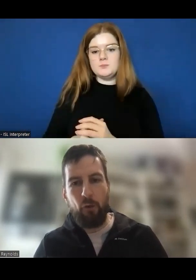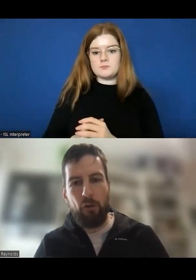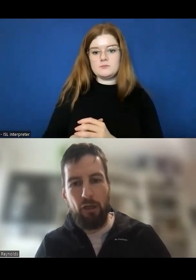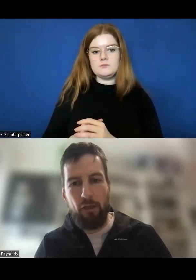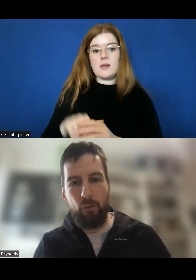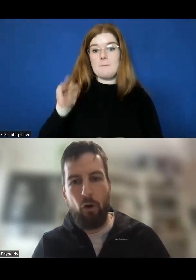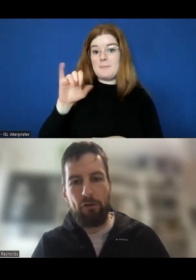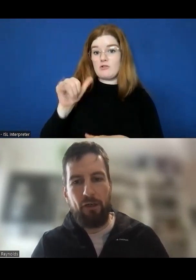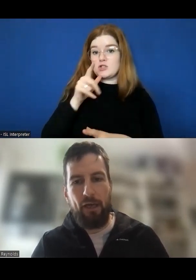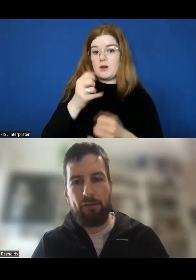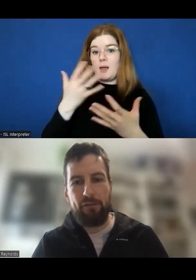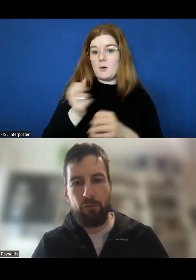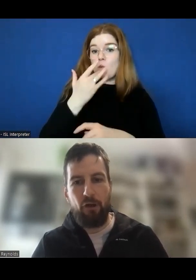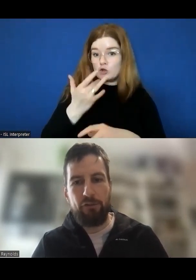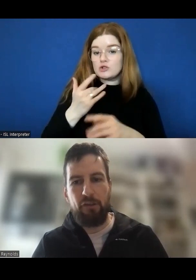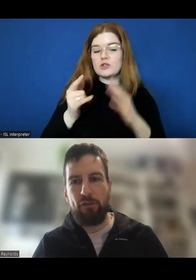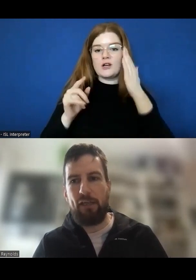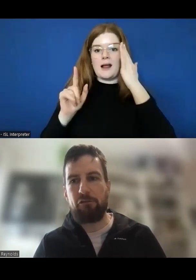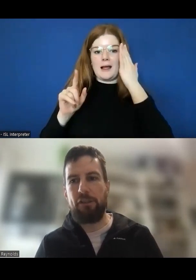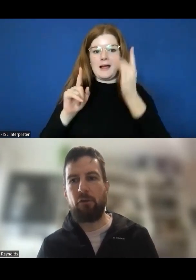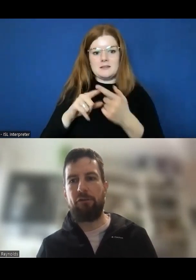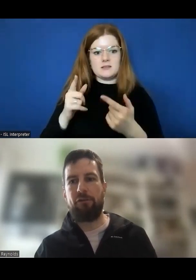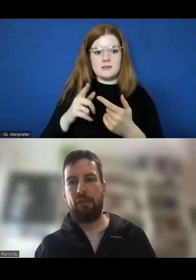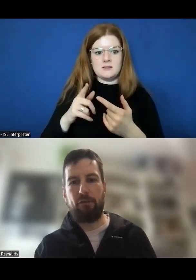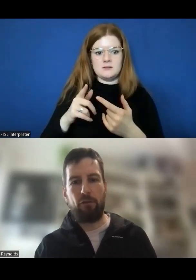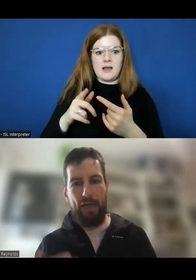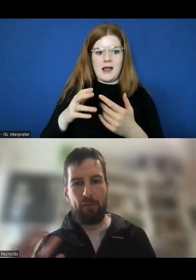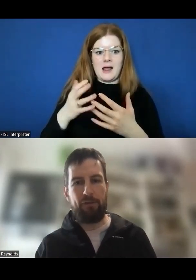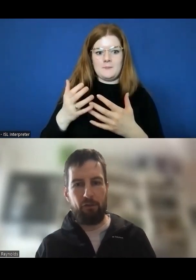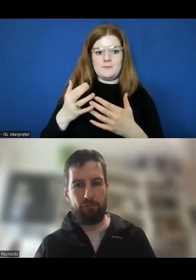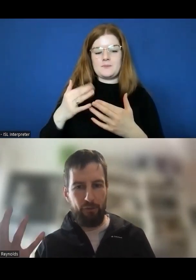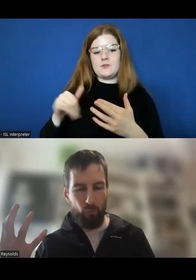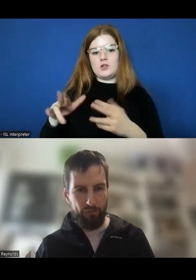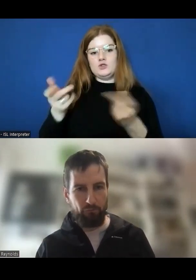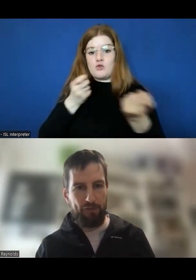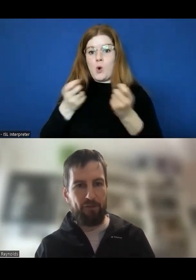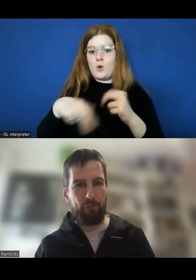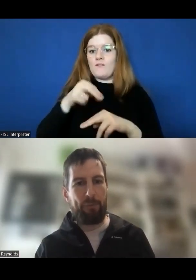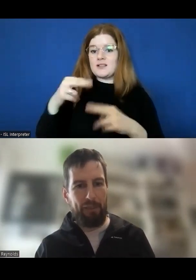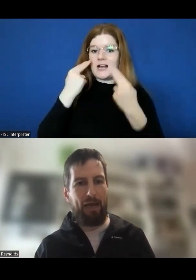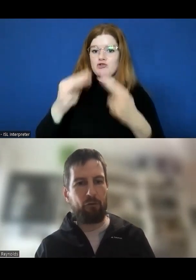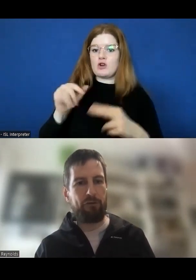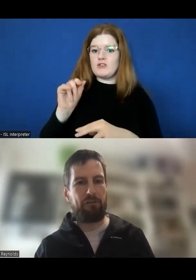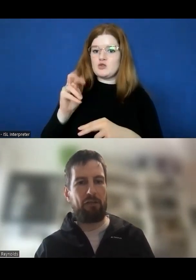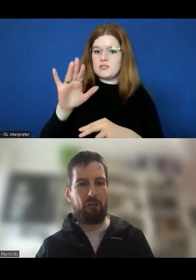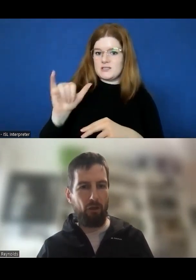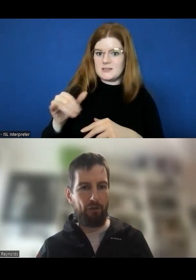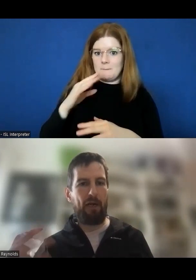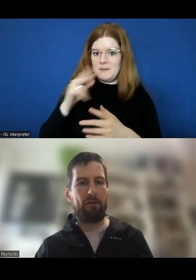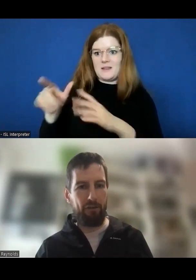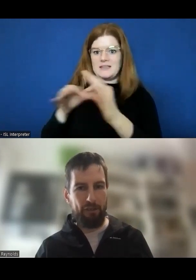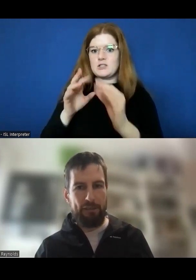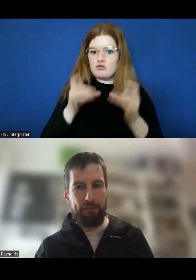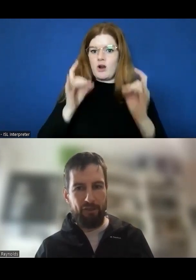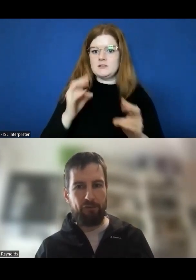Mary spoke a lot about water, and, you know, sovereignty over natural resources is another element of, you know, the rights that people have under international law as